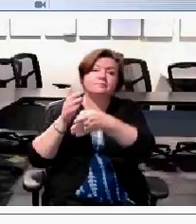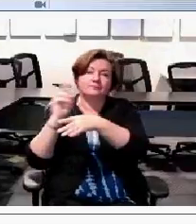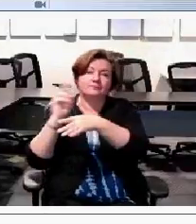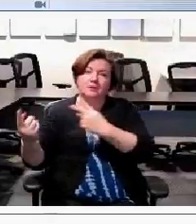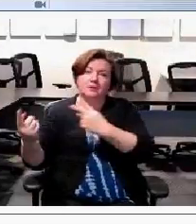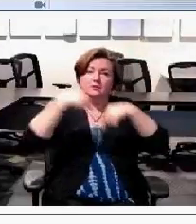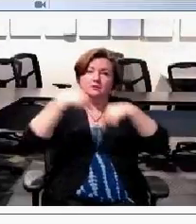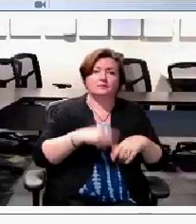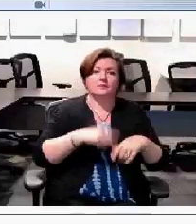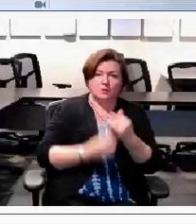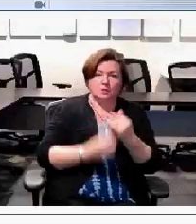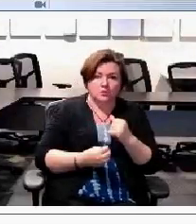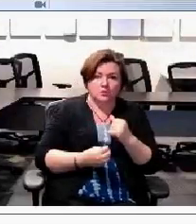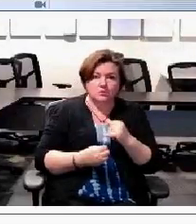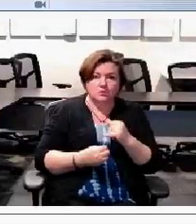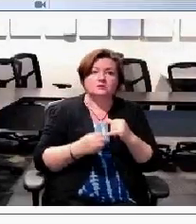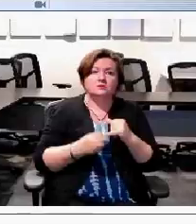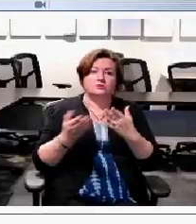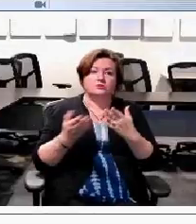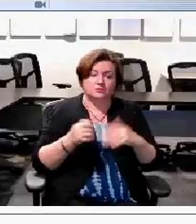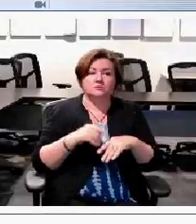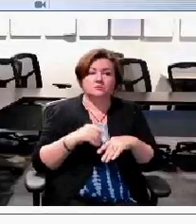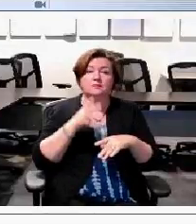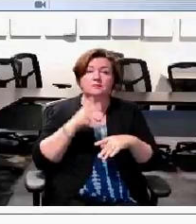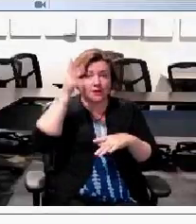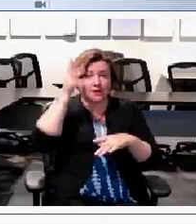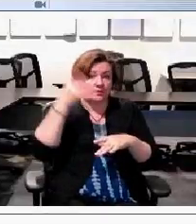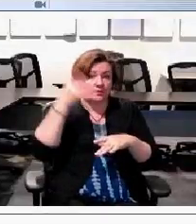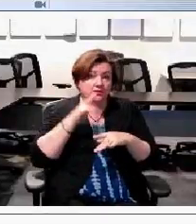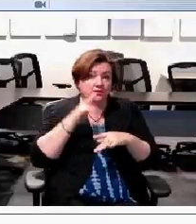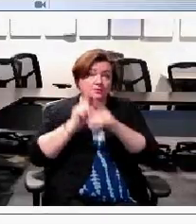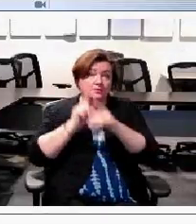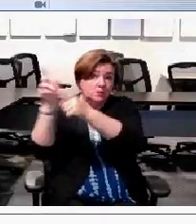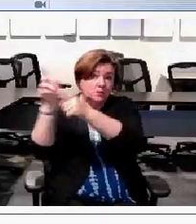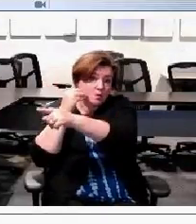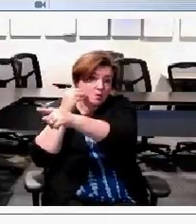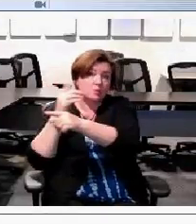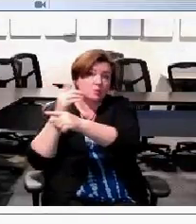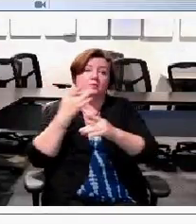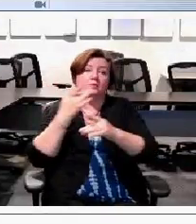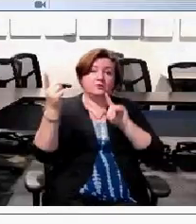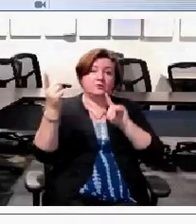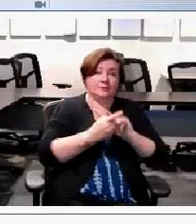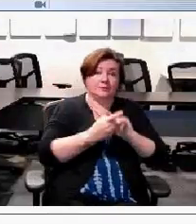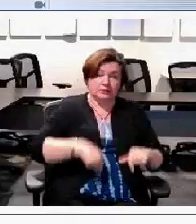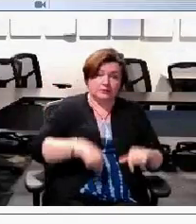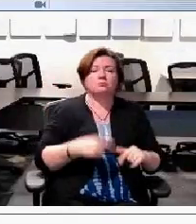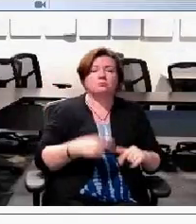But when that parent wants to stay in their home or come here, they do have access.